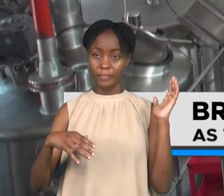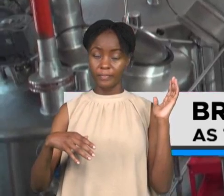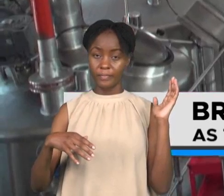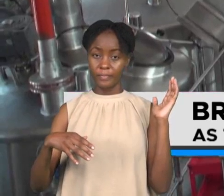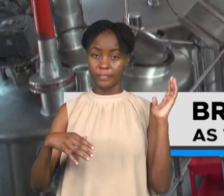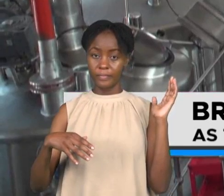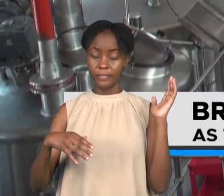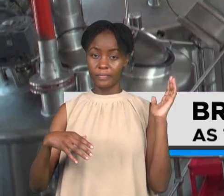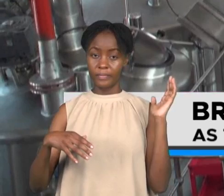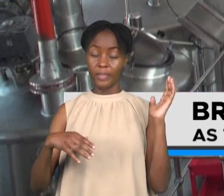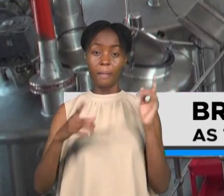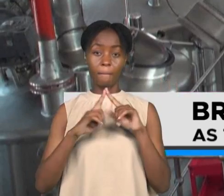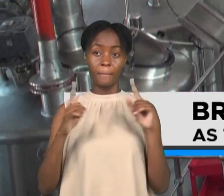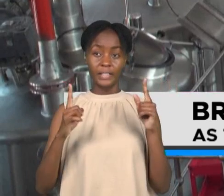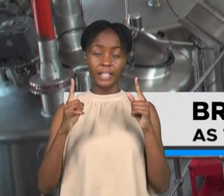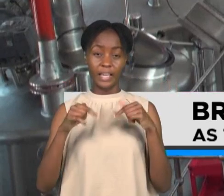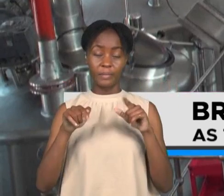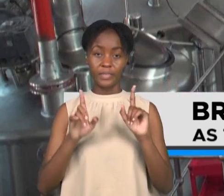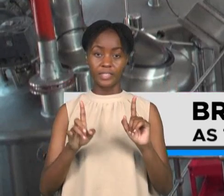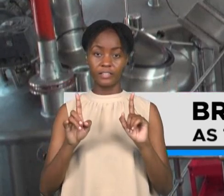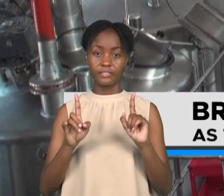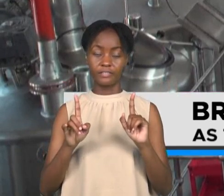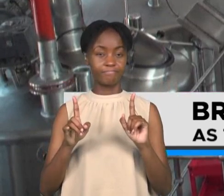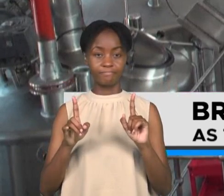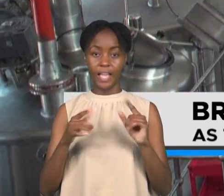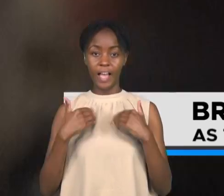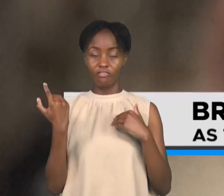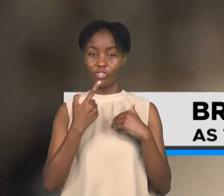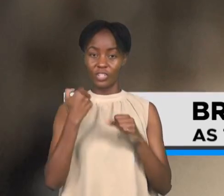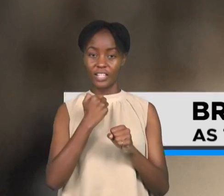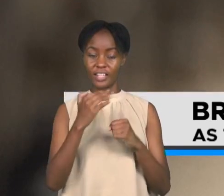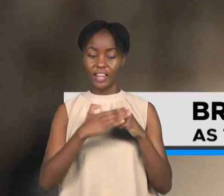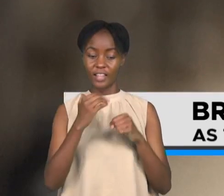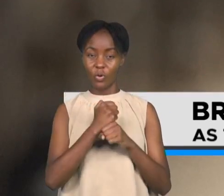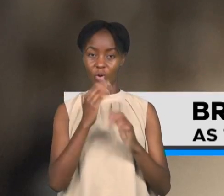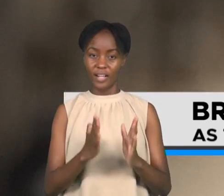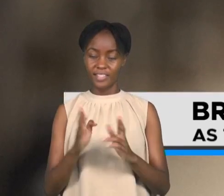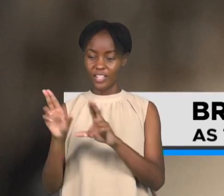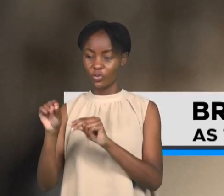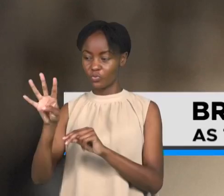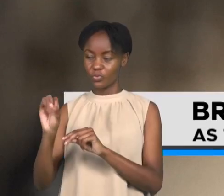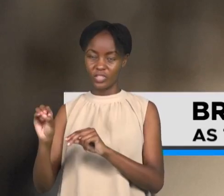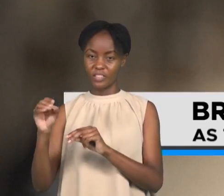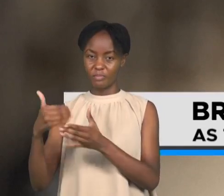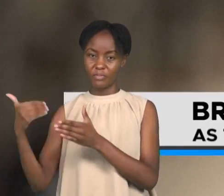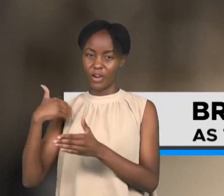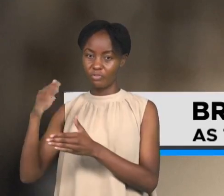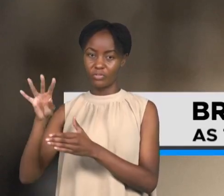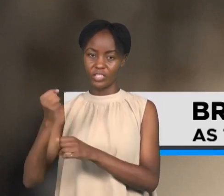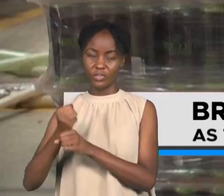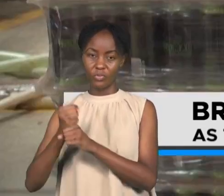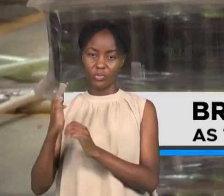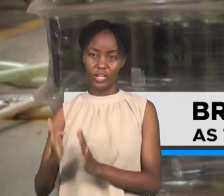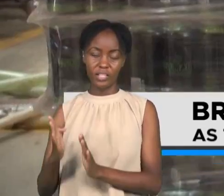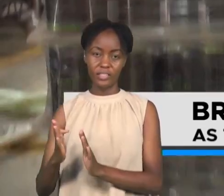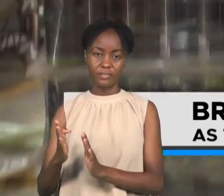capital Johannesburg. Today his place is at standstill. It employs 9 people instead of 40. It's vasa full. In a few months, if the